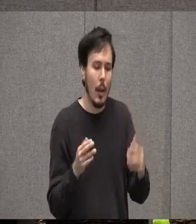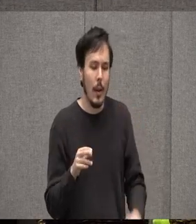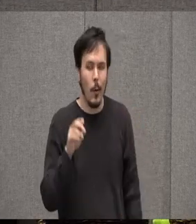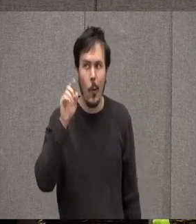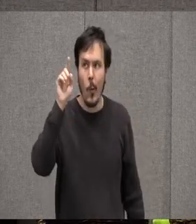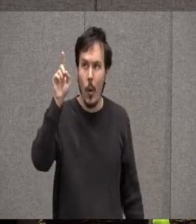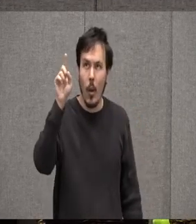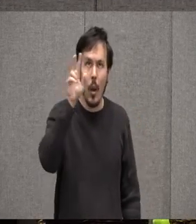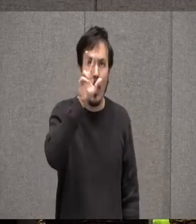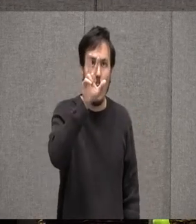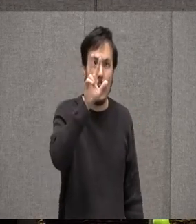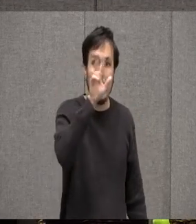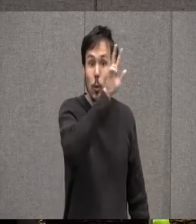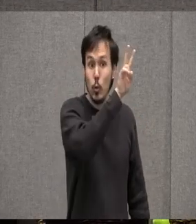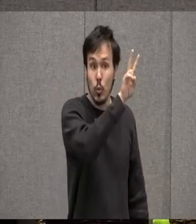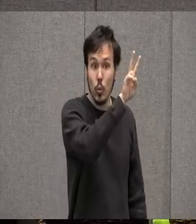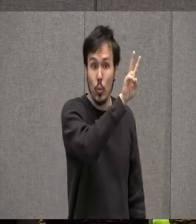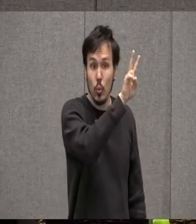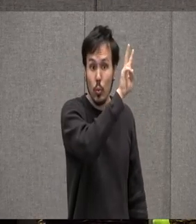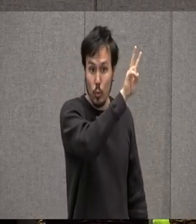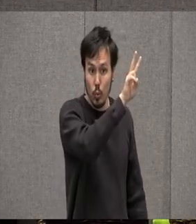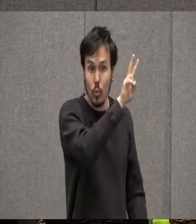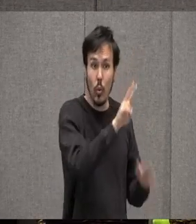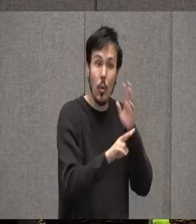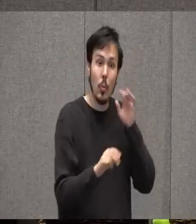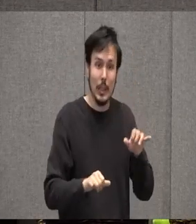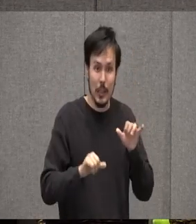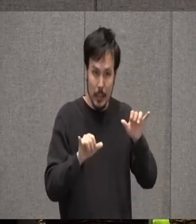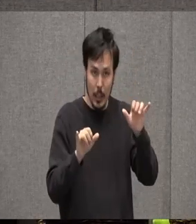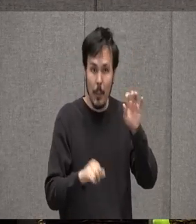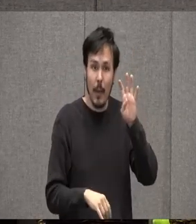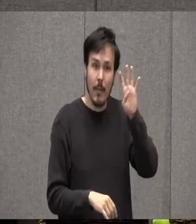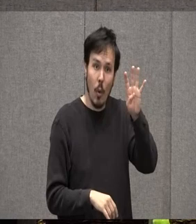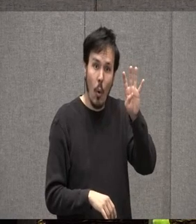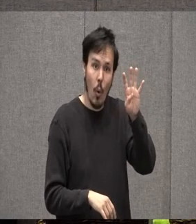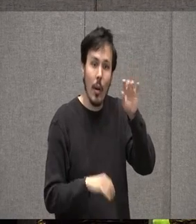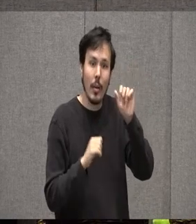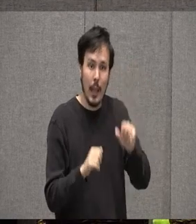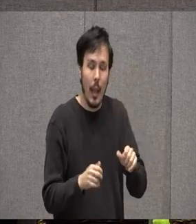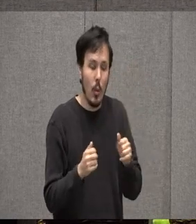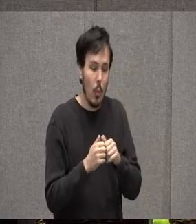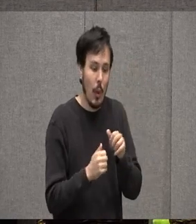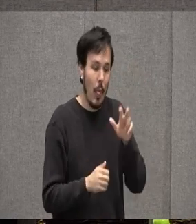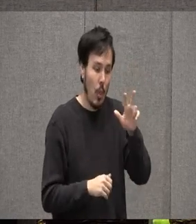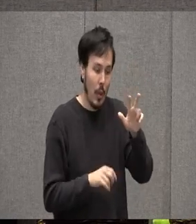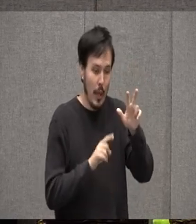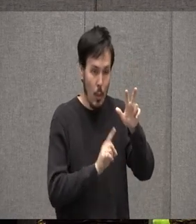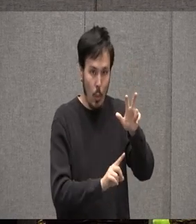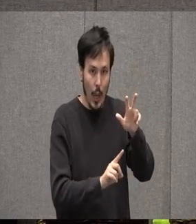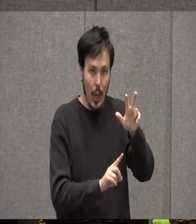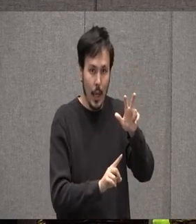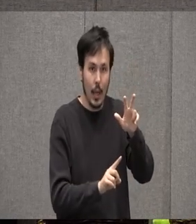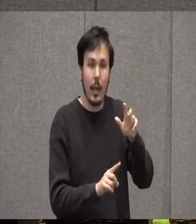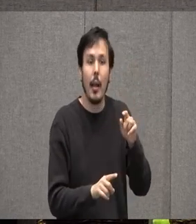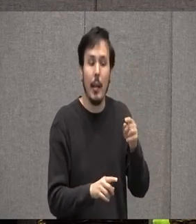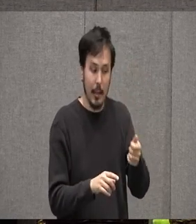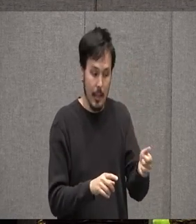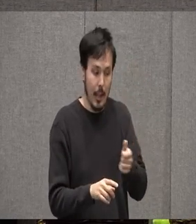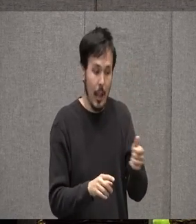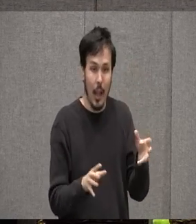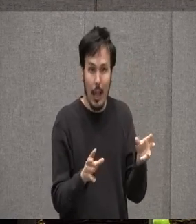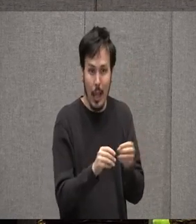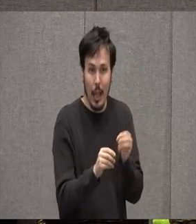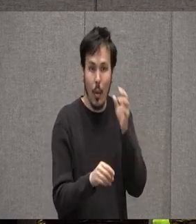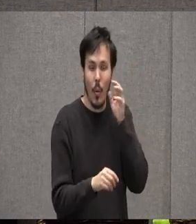here, I could still make four with a three and a one besides a two and a two. Okay? And I